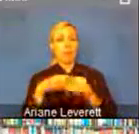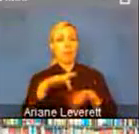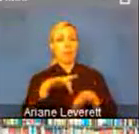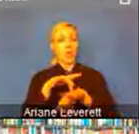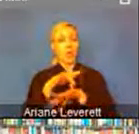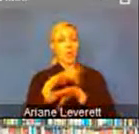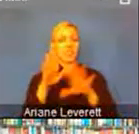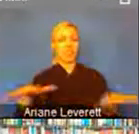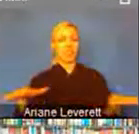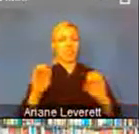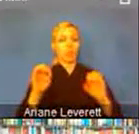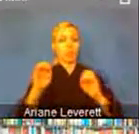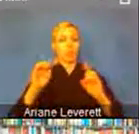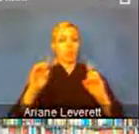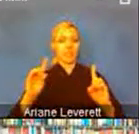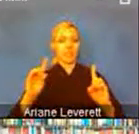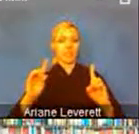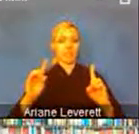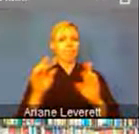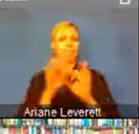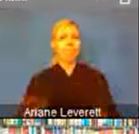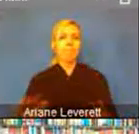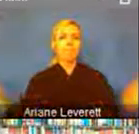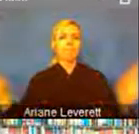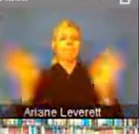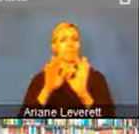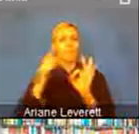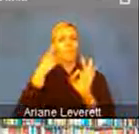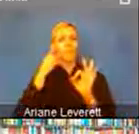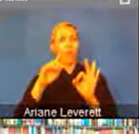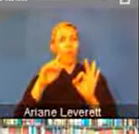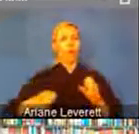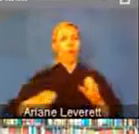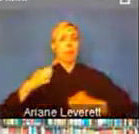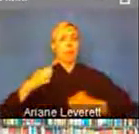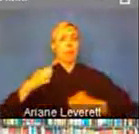From here, we would like to go to the key research findings.